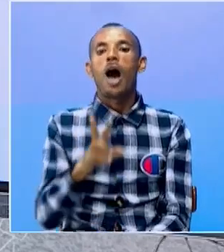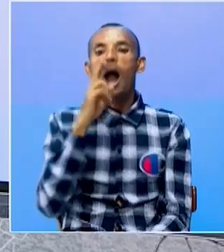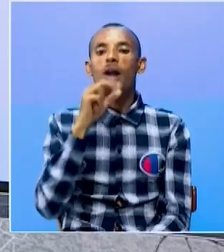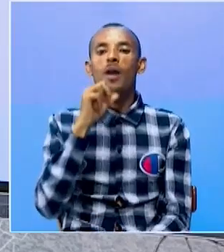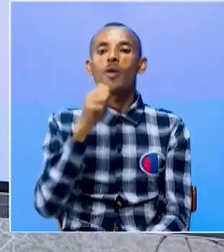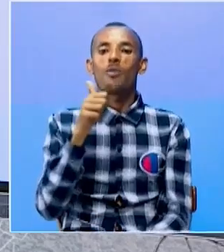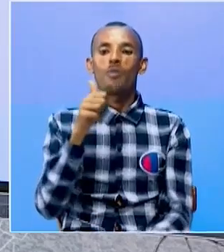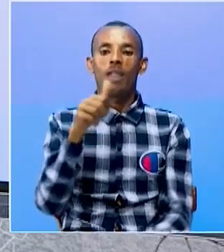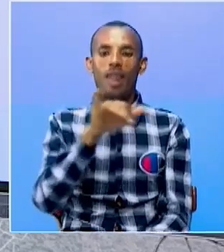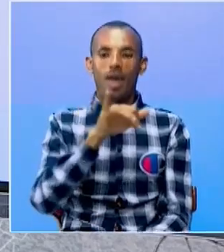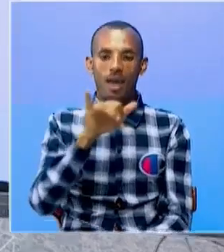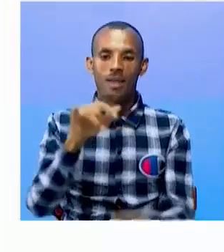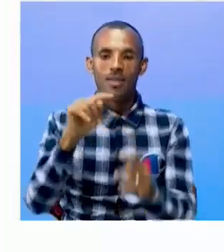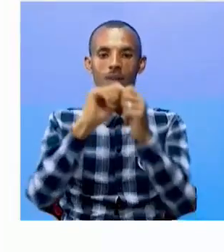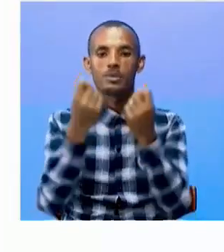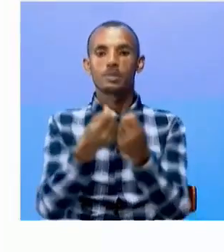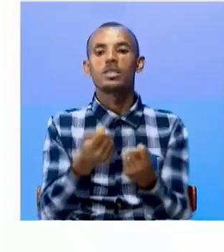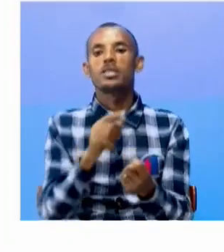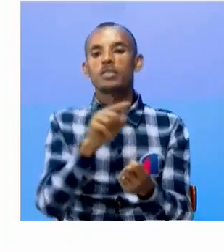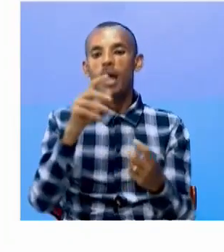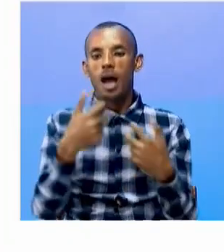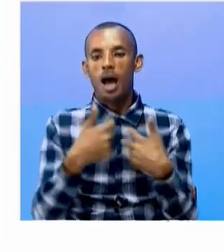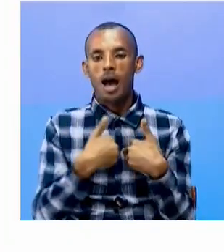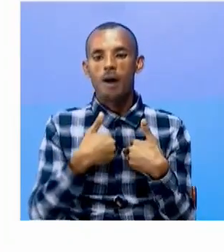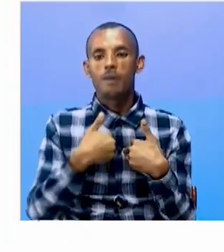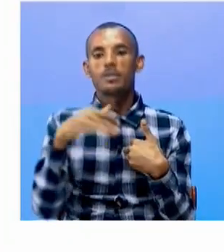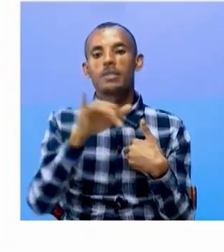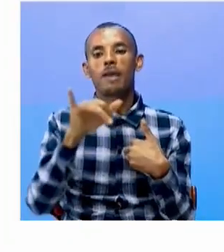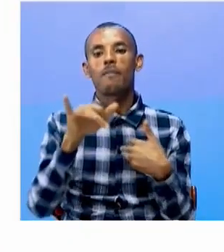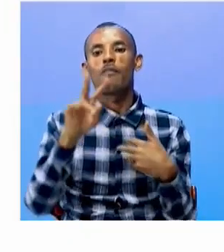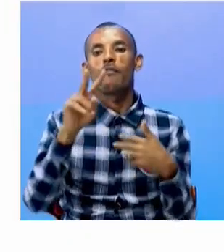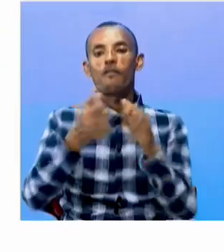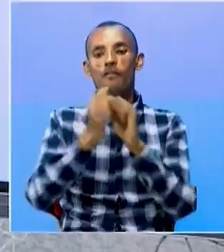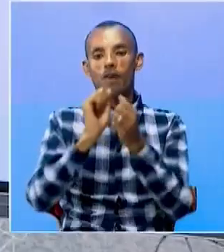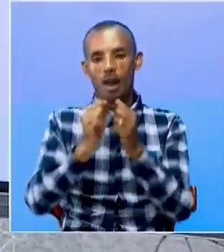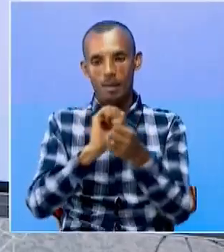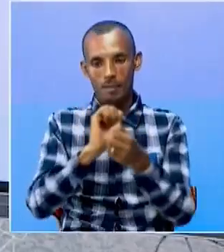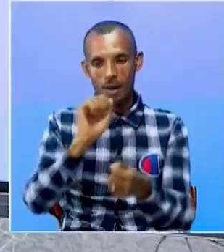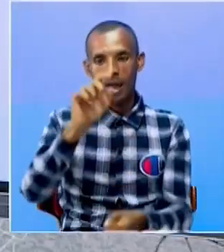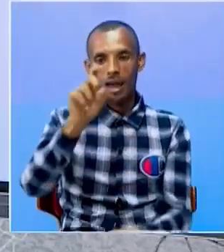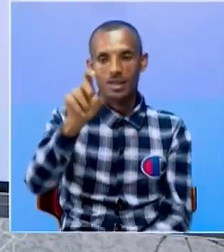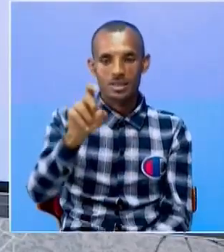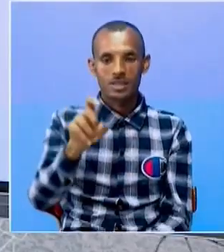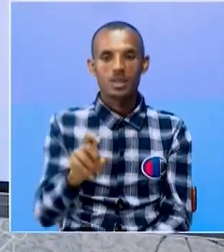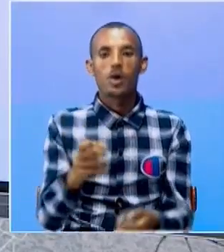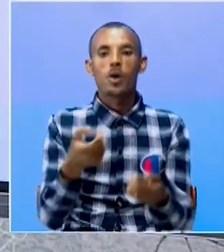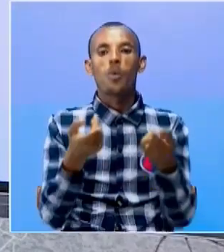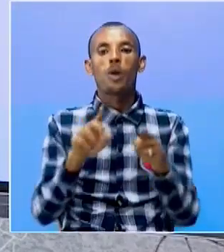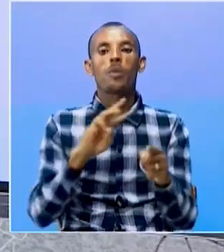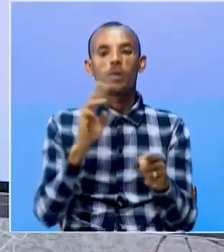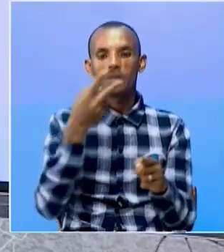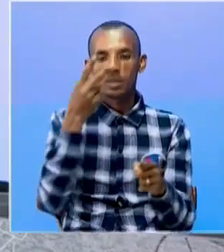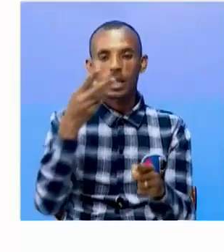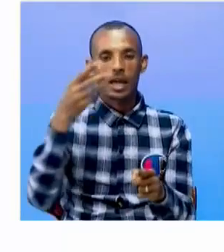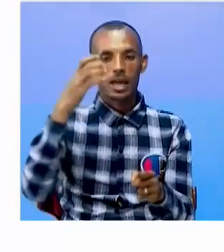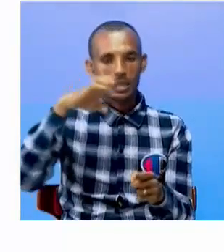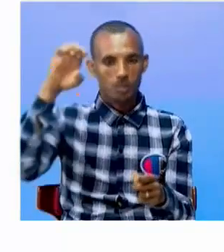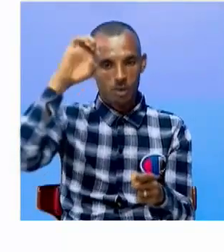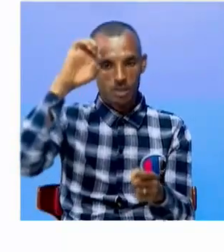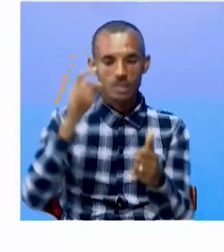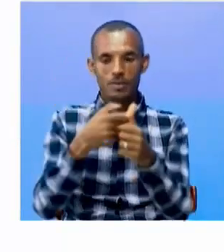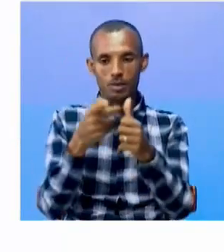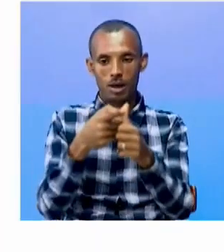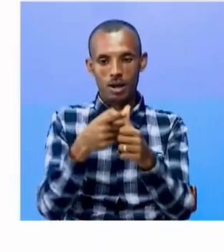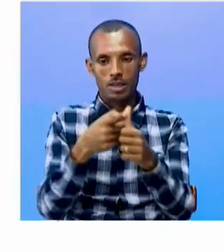terms. Even though they have the same variable x, when you see the exponent here it is